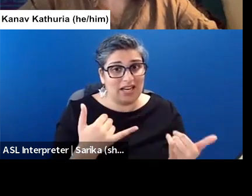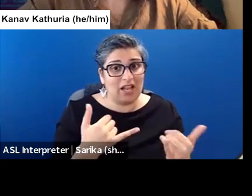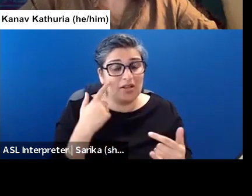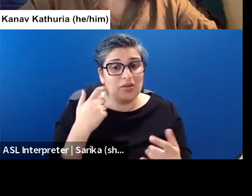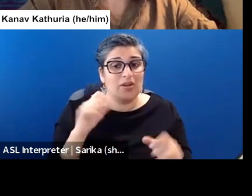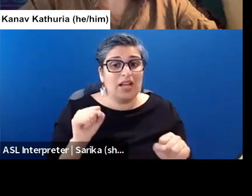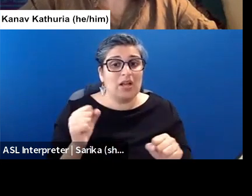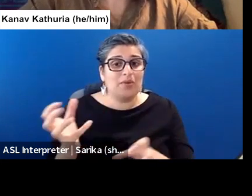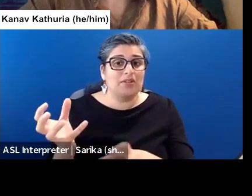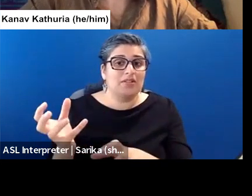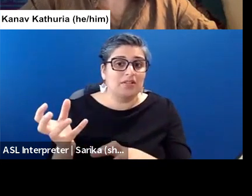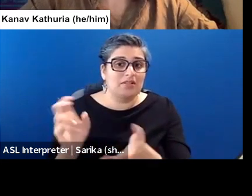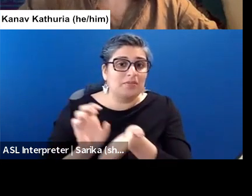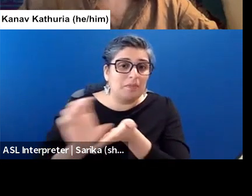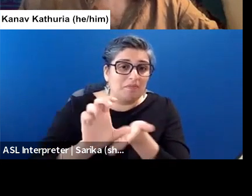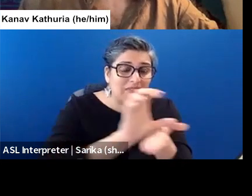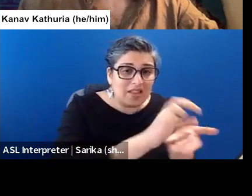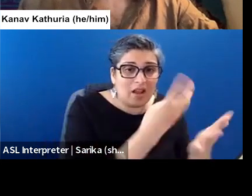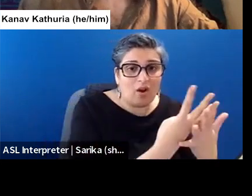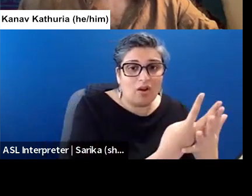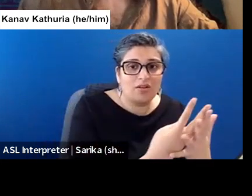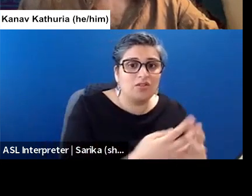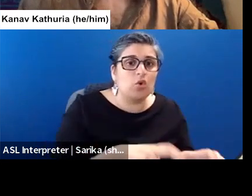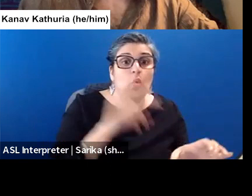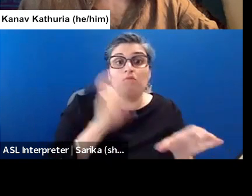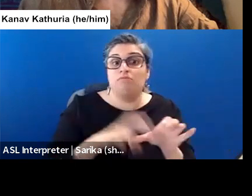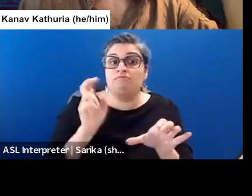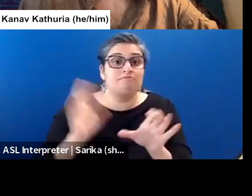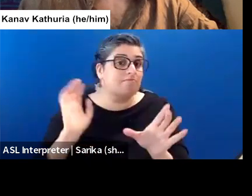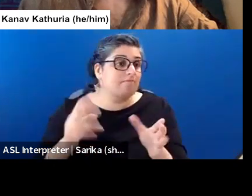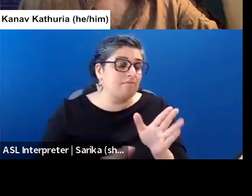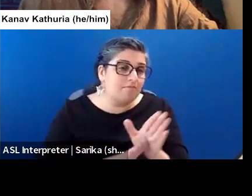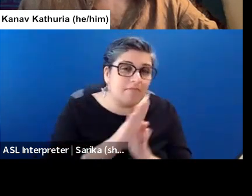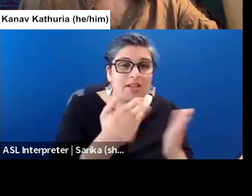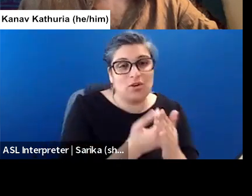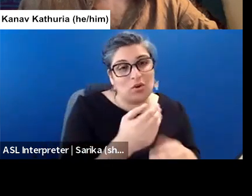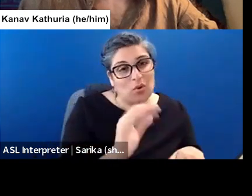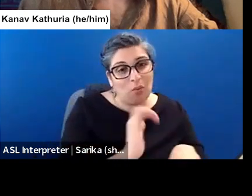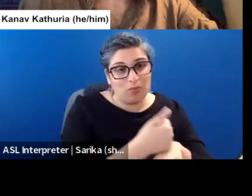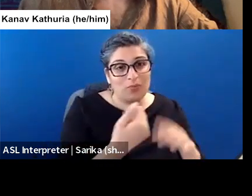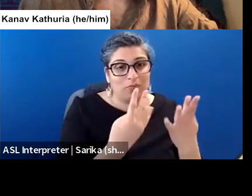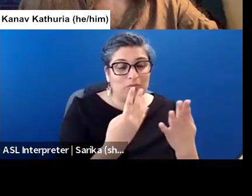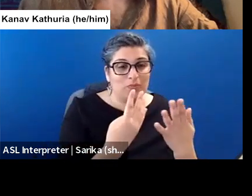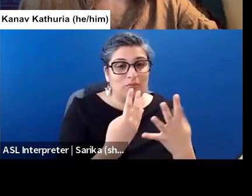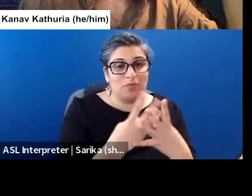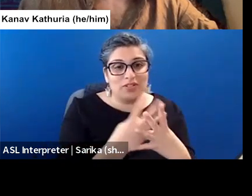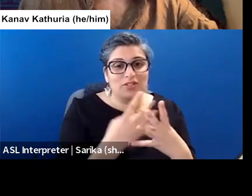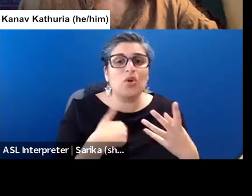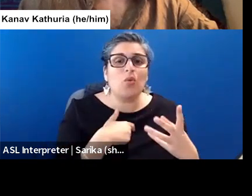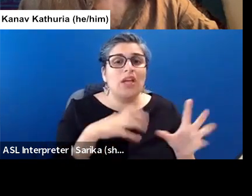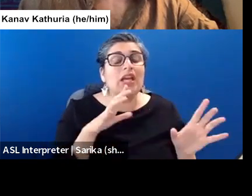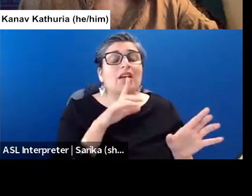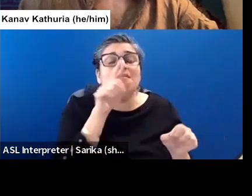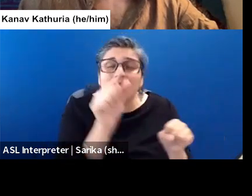the investors in the prison to back out of building that new prison. And so we do mean it